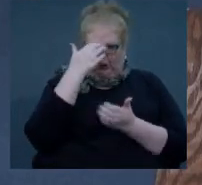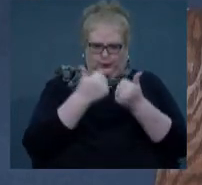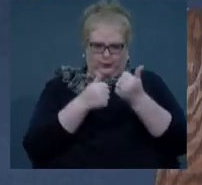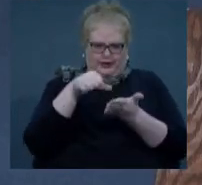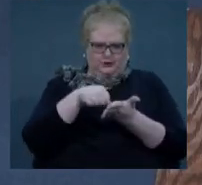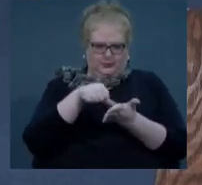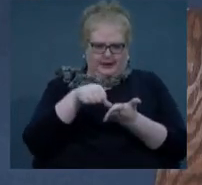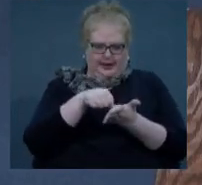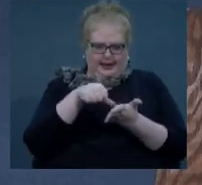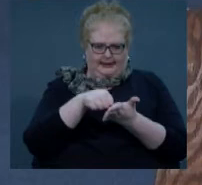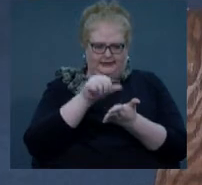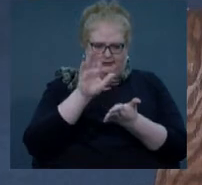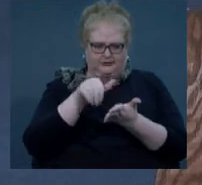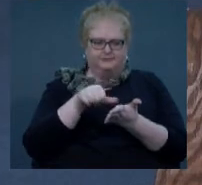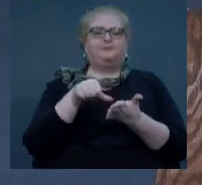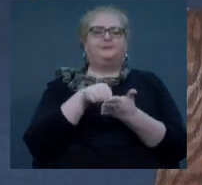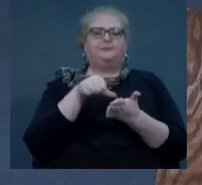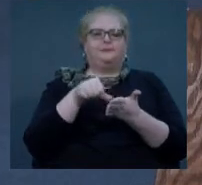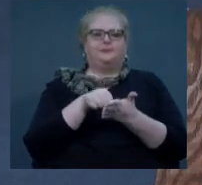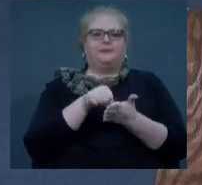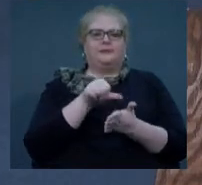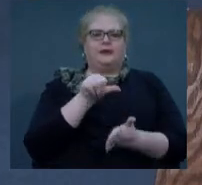page 8